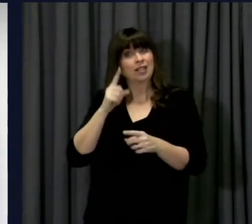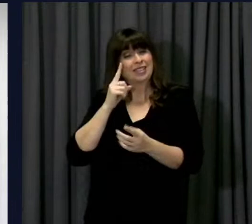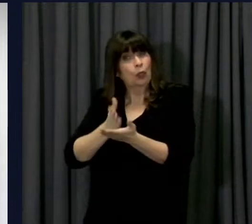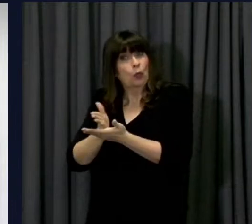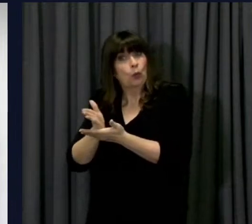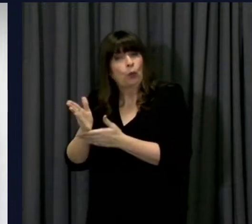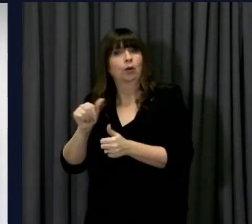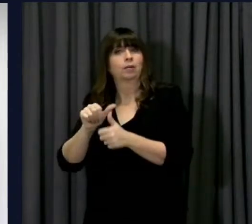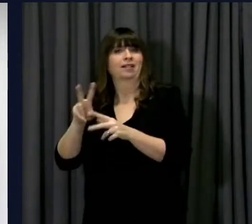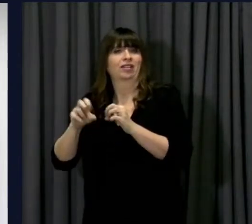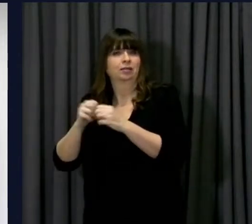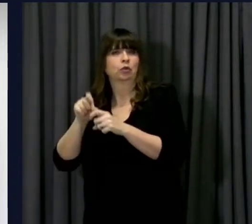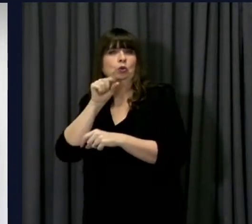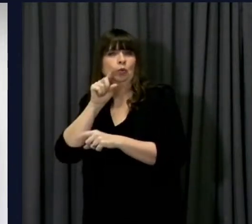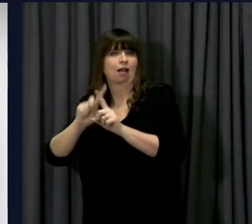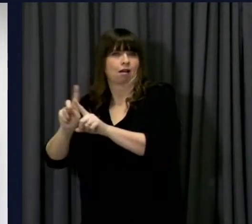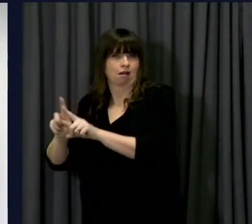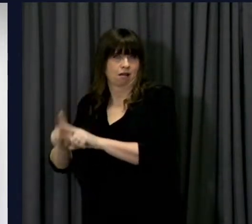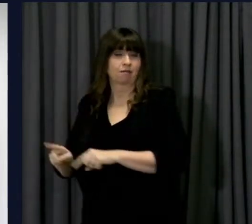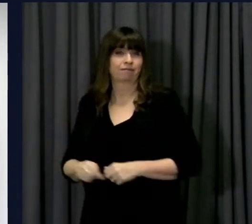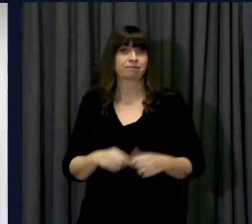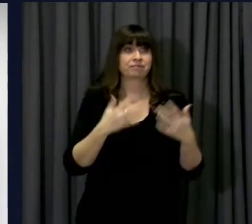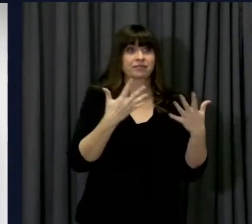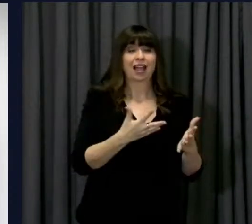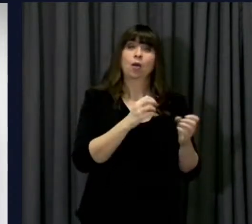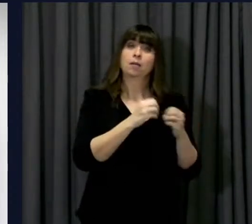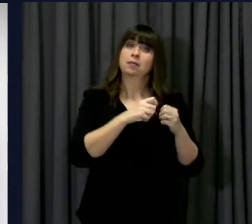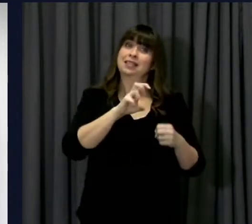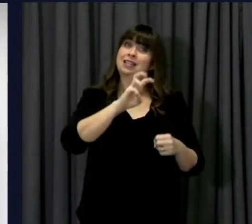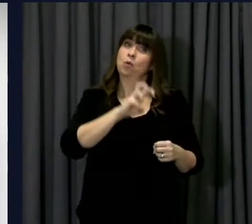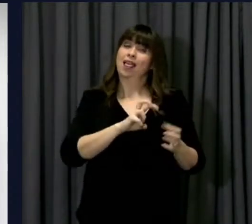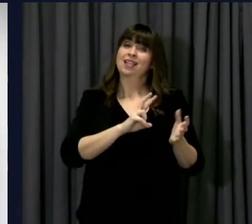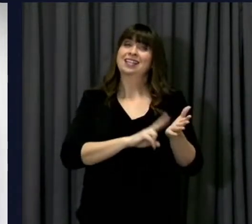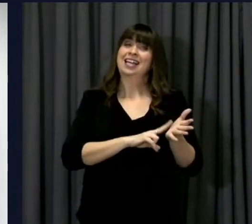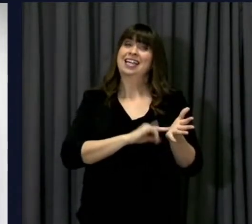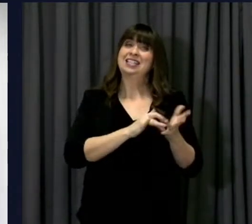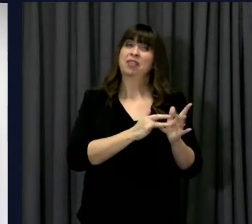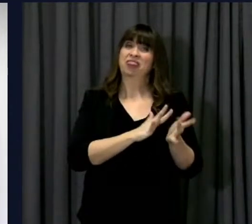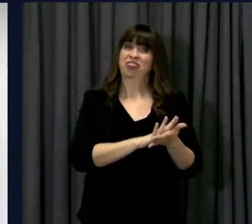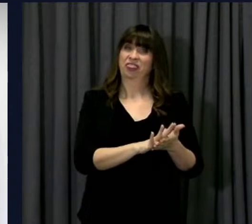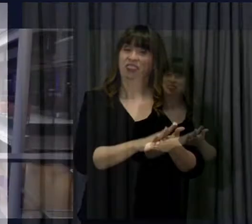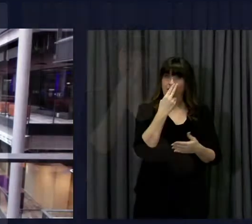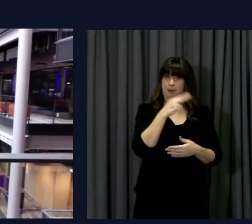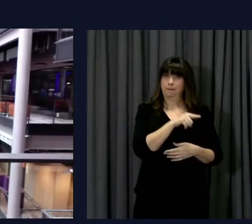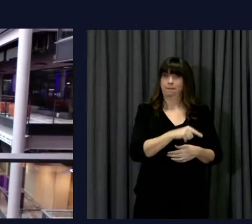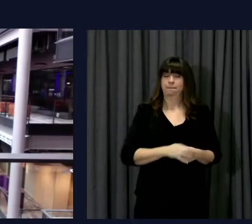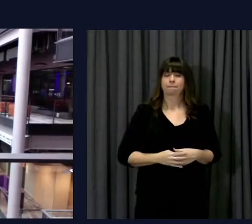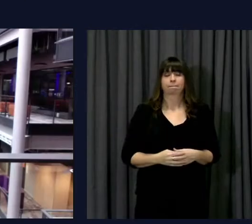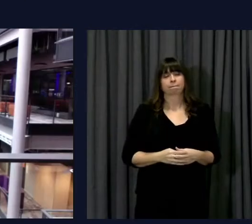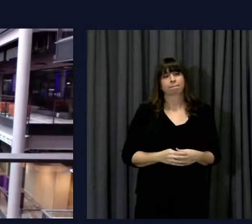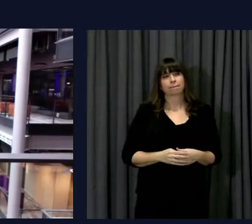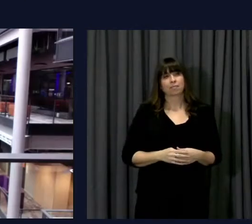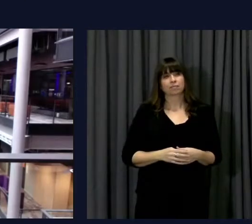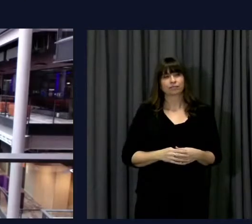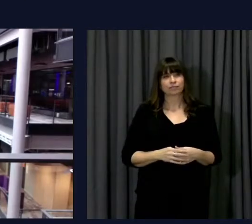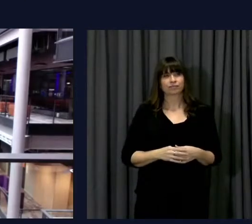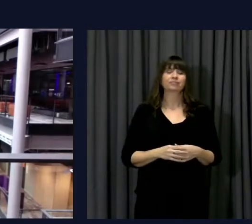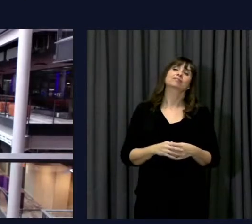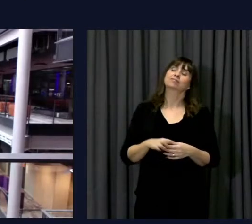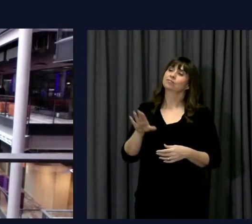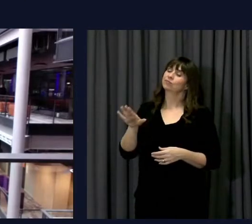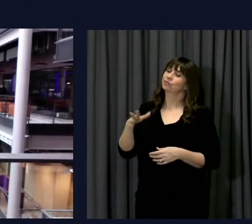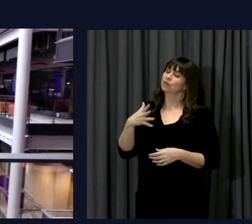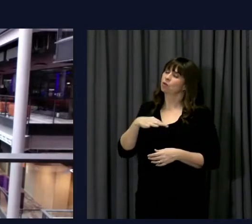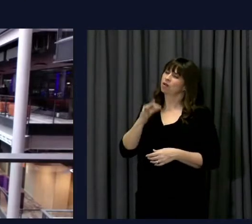And the first question today is from Nikki Smith from BBC Wales. Good afternoon, thank you. I'd like to ask